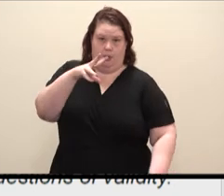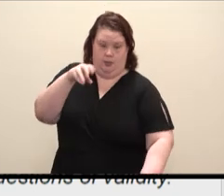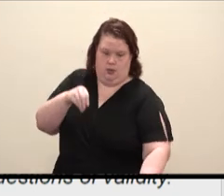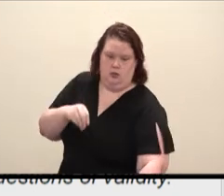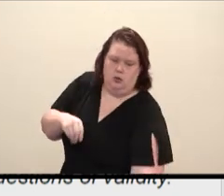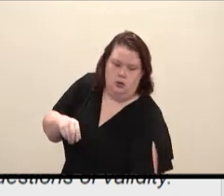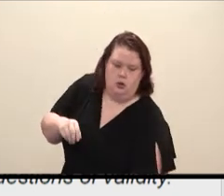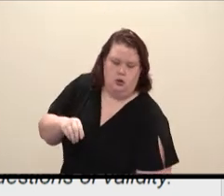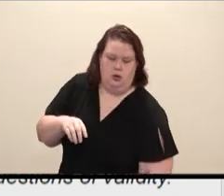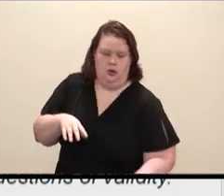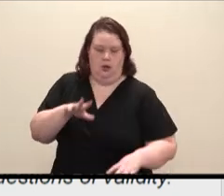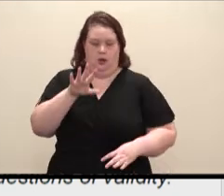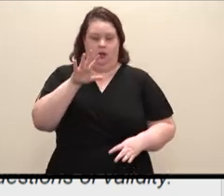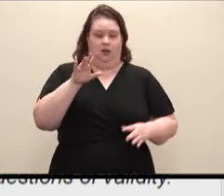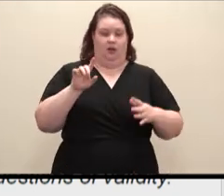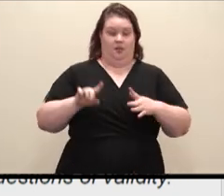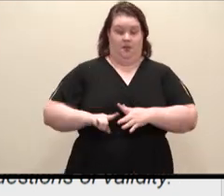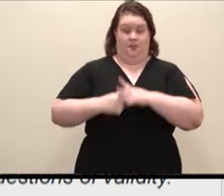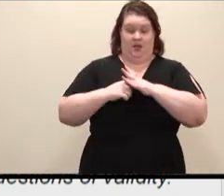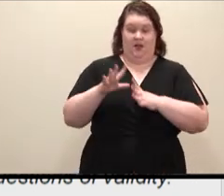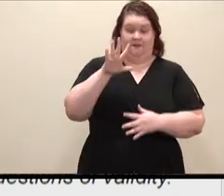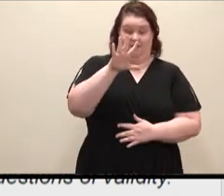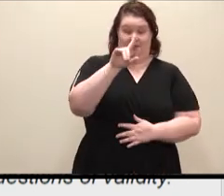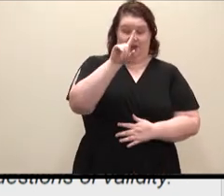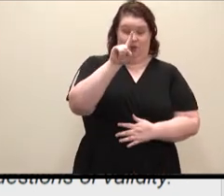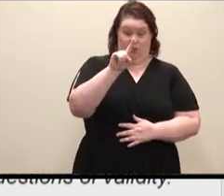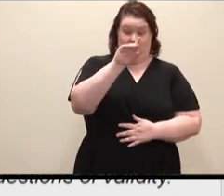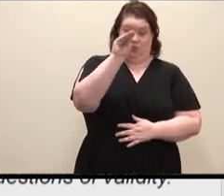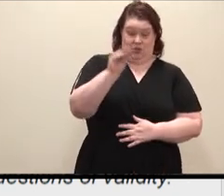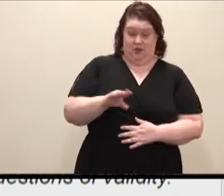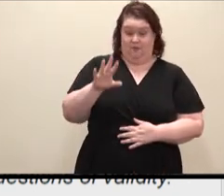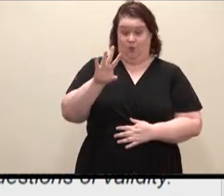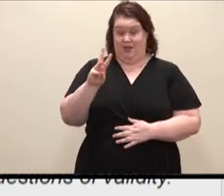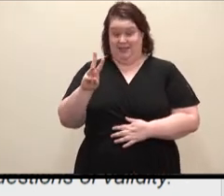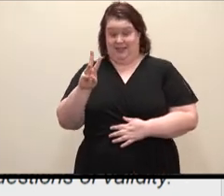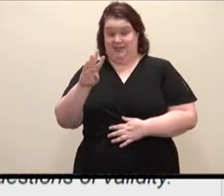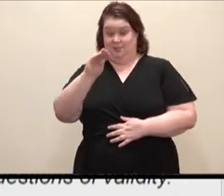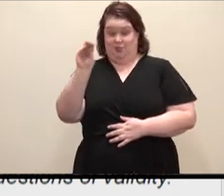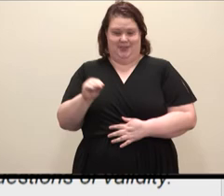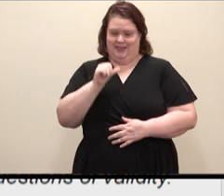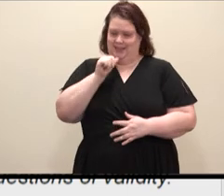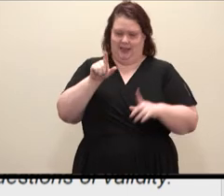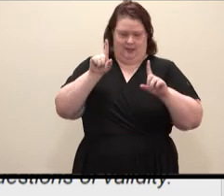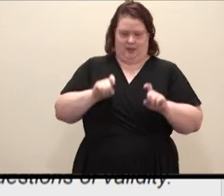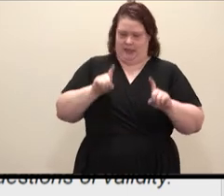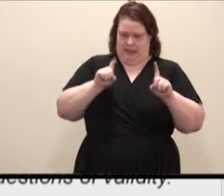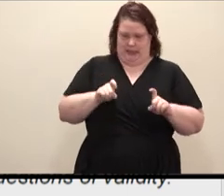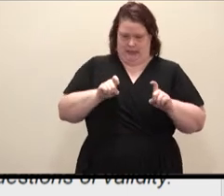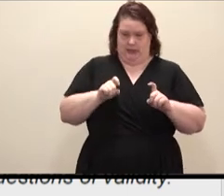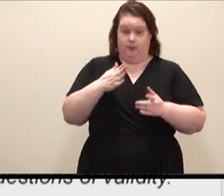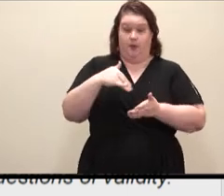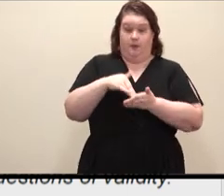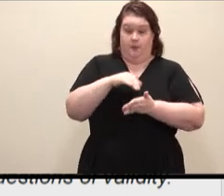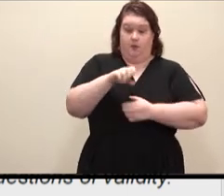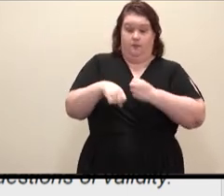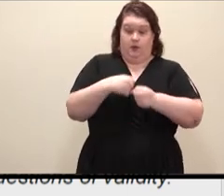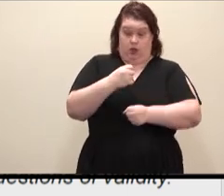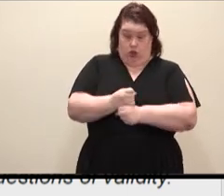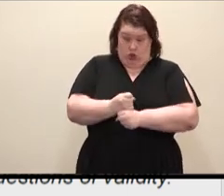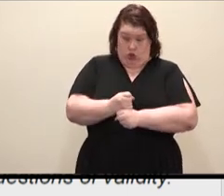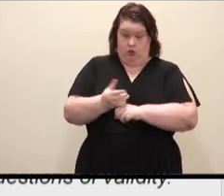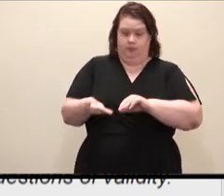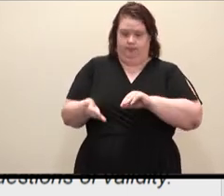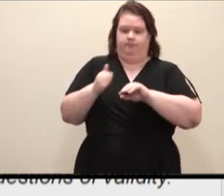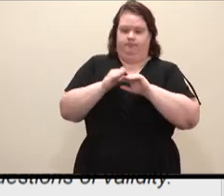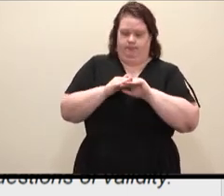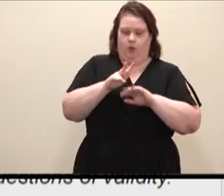51 and 46% of the students didn't even test. But as with K through 8, we got improvement in the middle of the year, so 31 and 33%